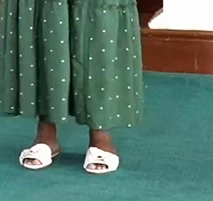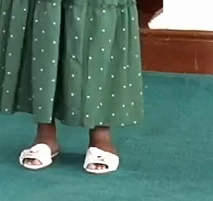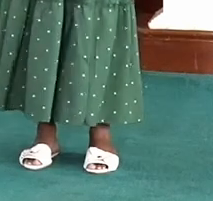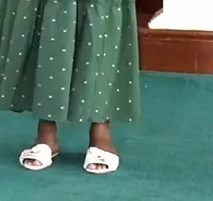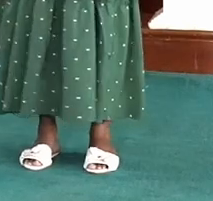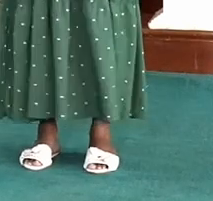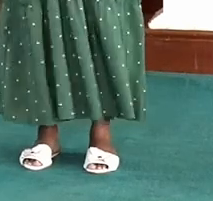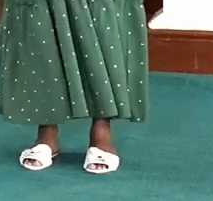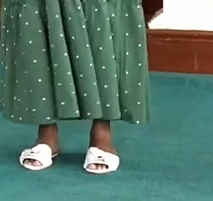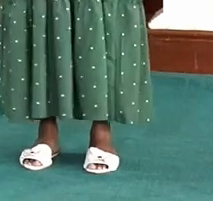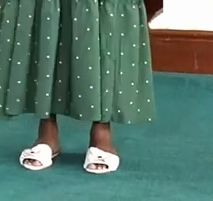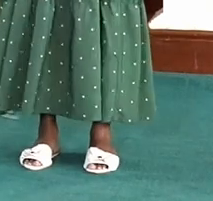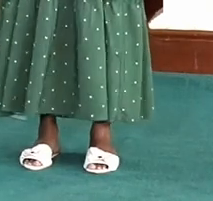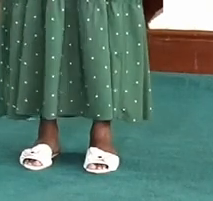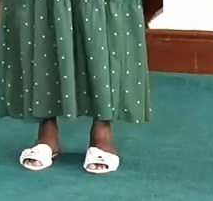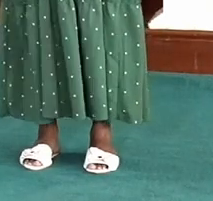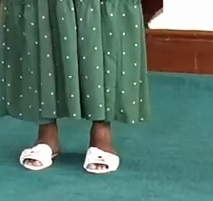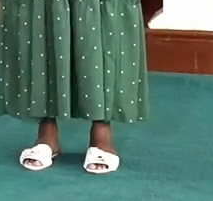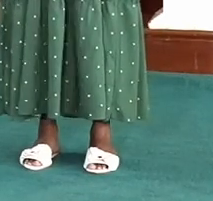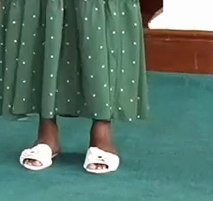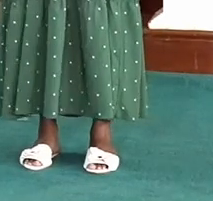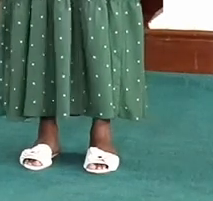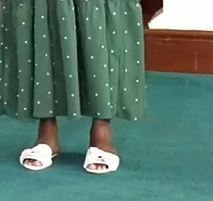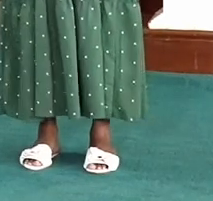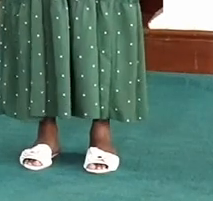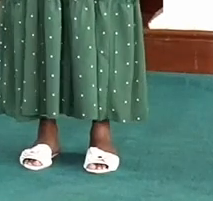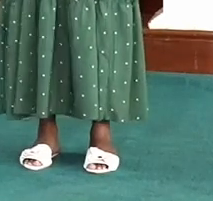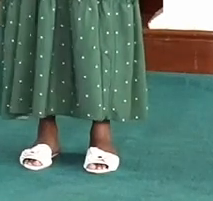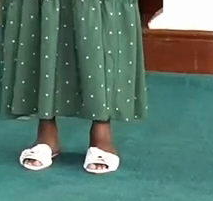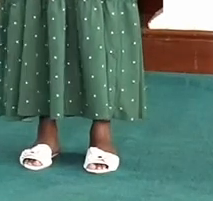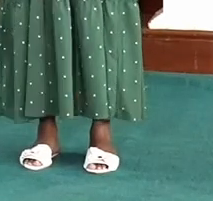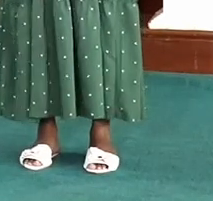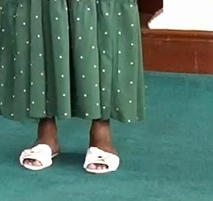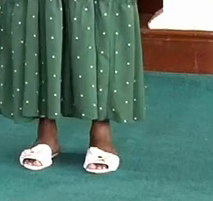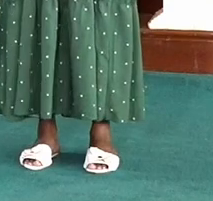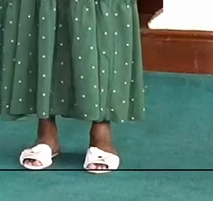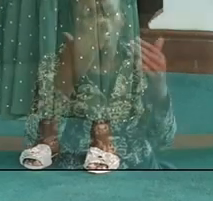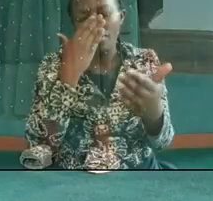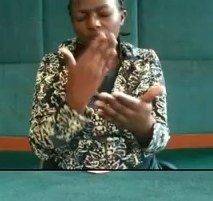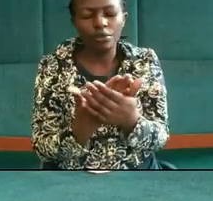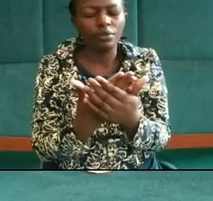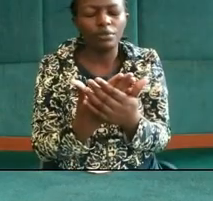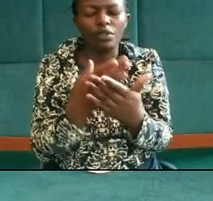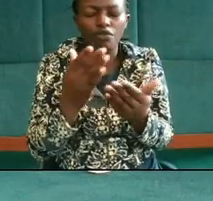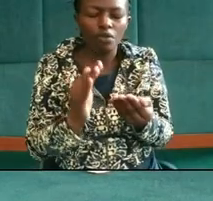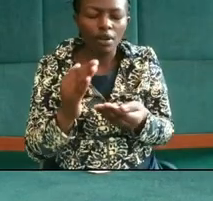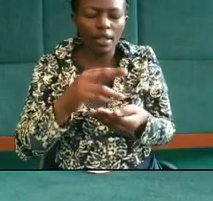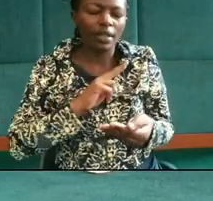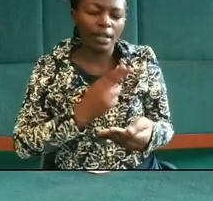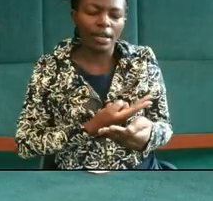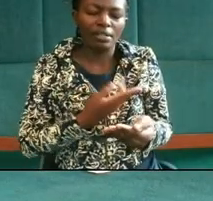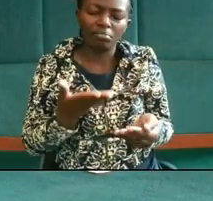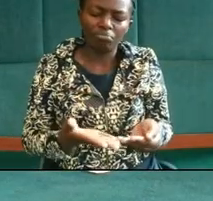before we continue, we shall pray. Let's pray. Our Father in heaven, we give thanks for gathering us here